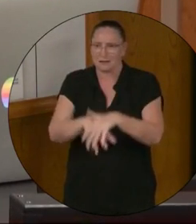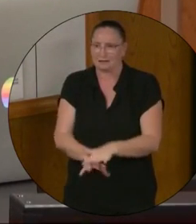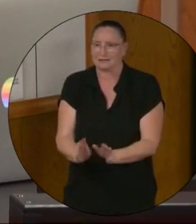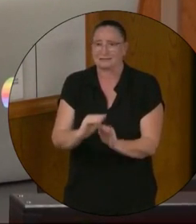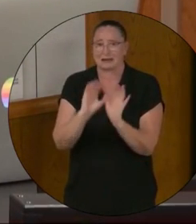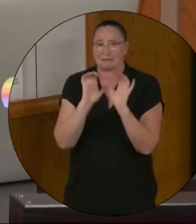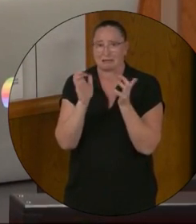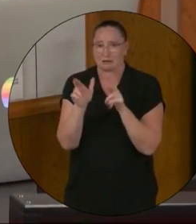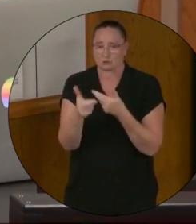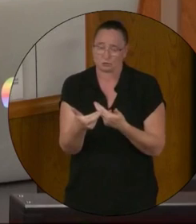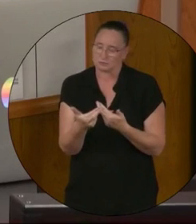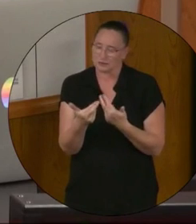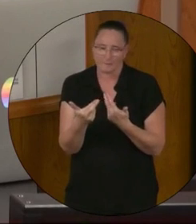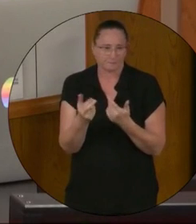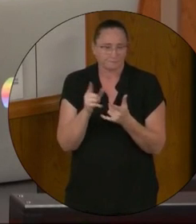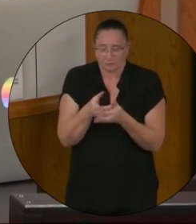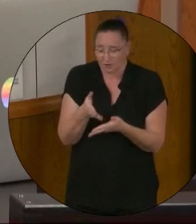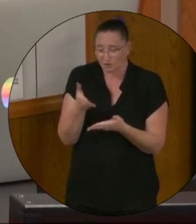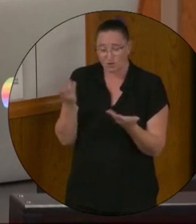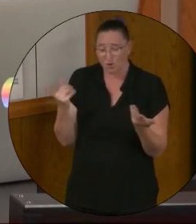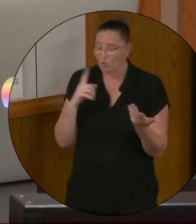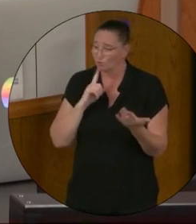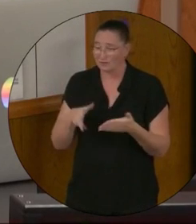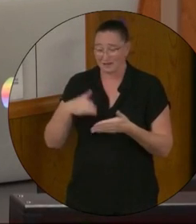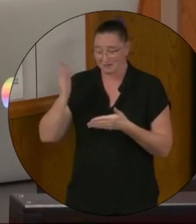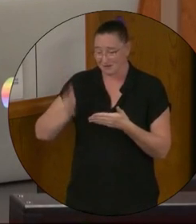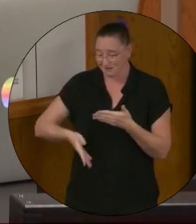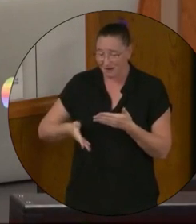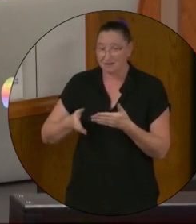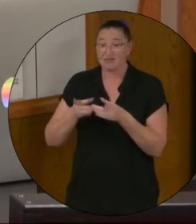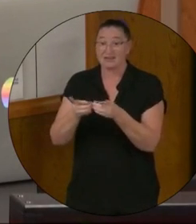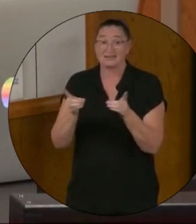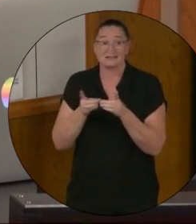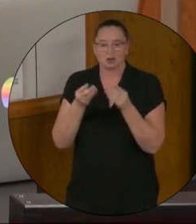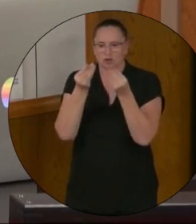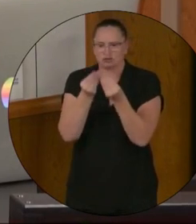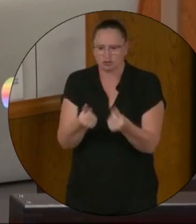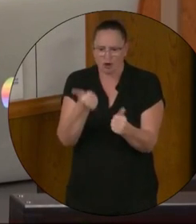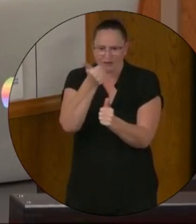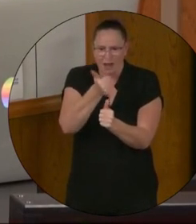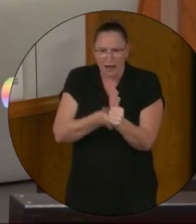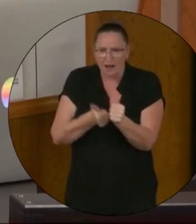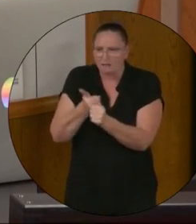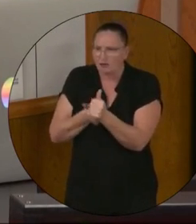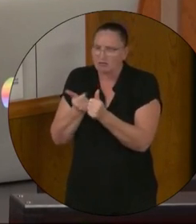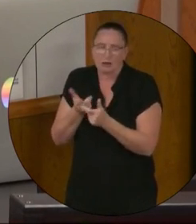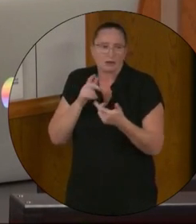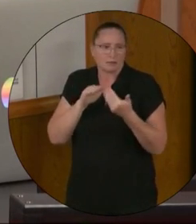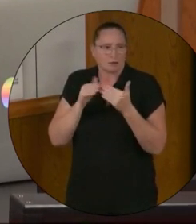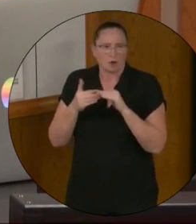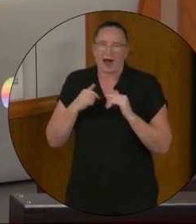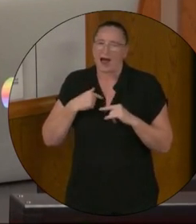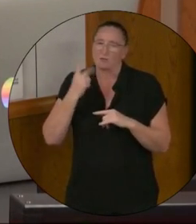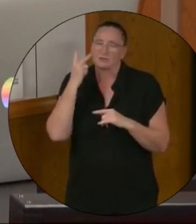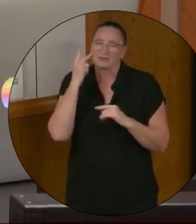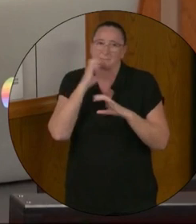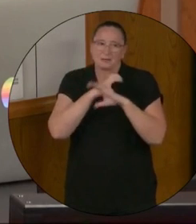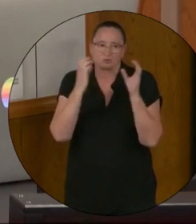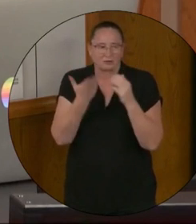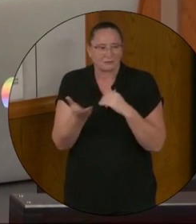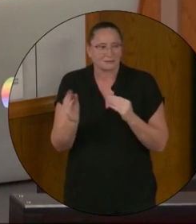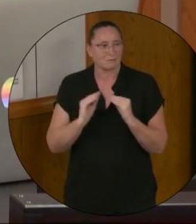So at the end of the day, I don't think the district can solve every single ill in the community. So I was picturing this more as a